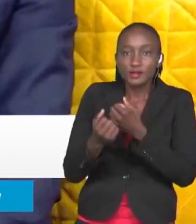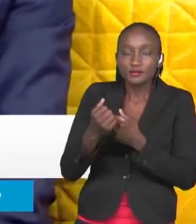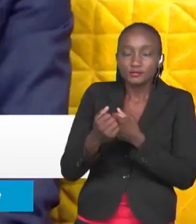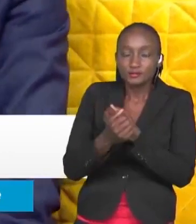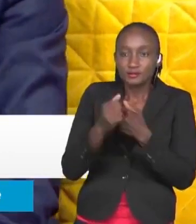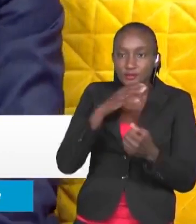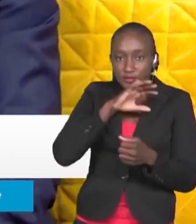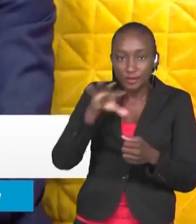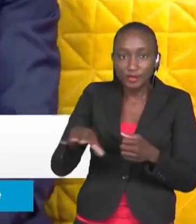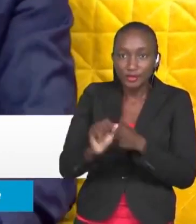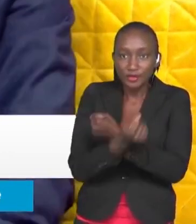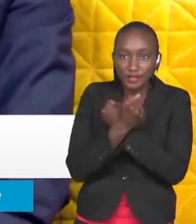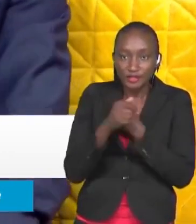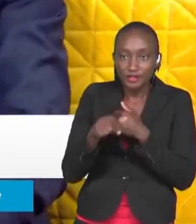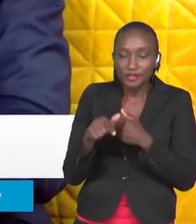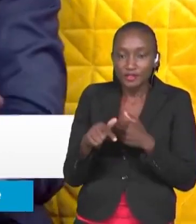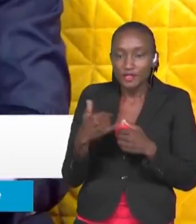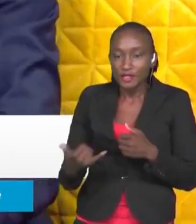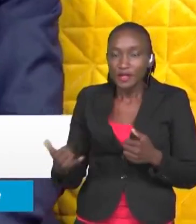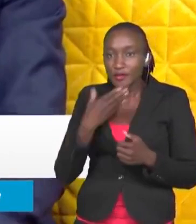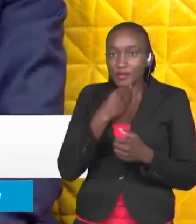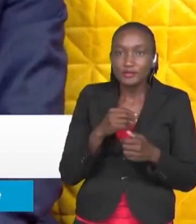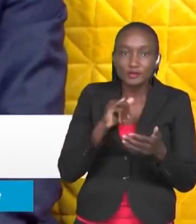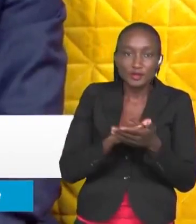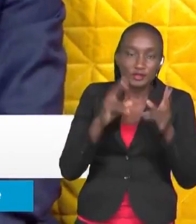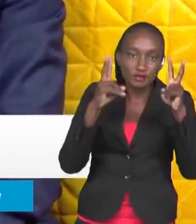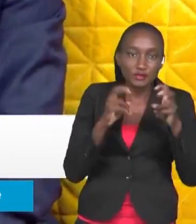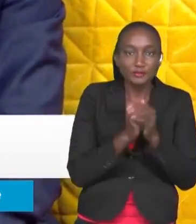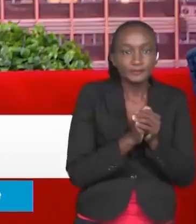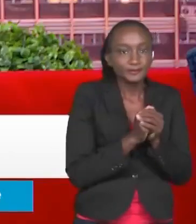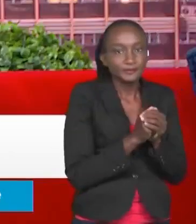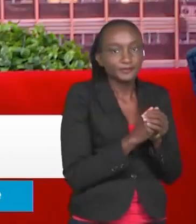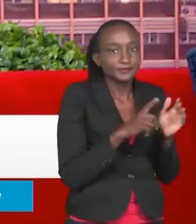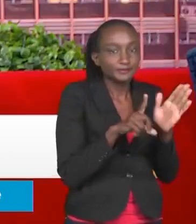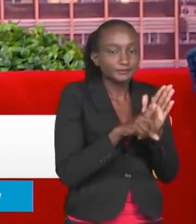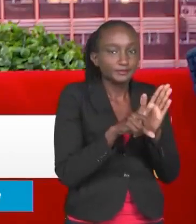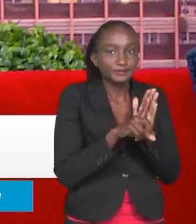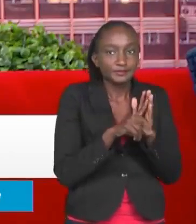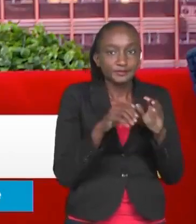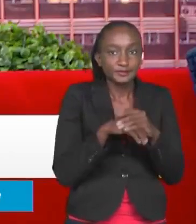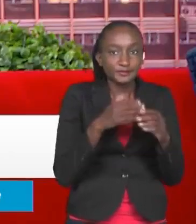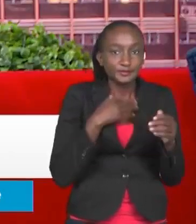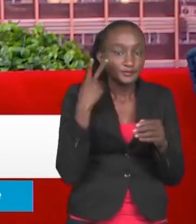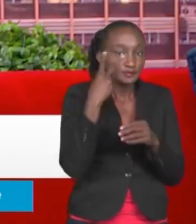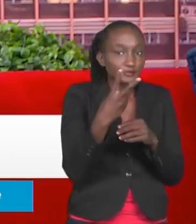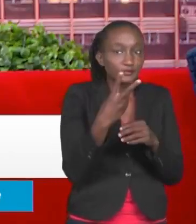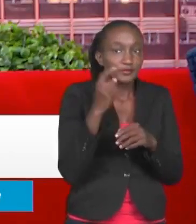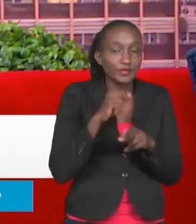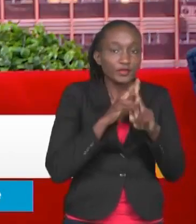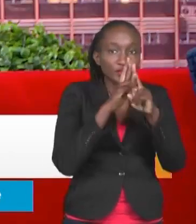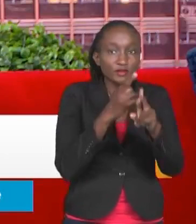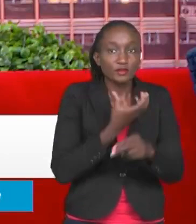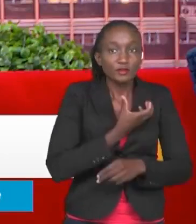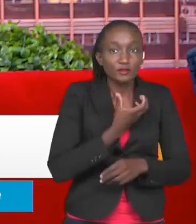parents protect this guy, this young man, from such situations? The law, in my view, the law should respond to